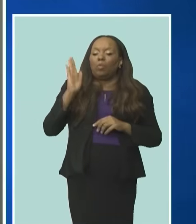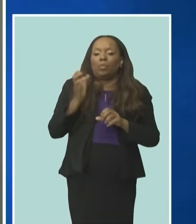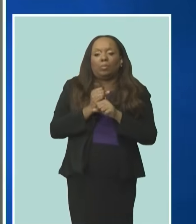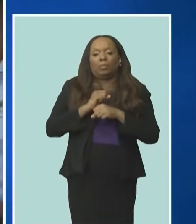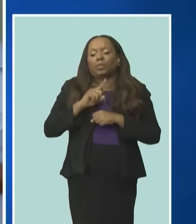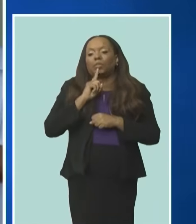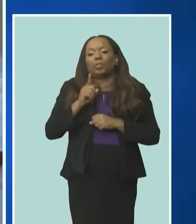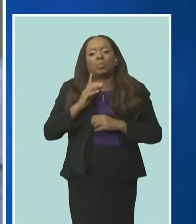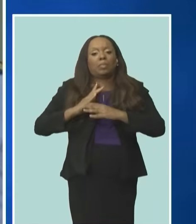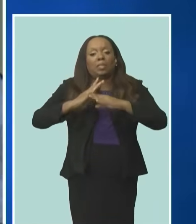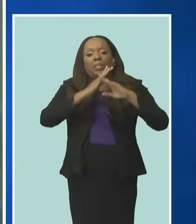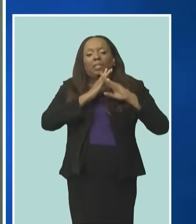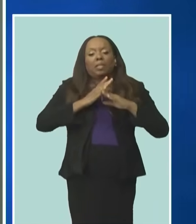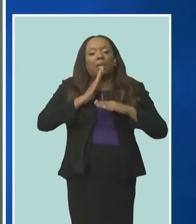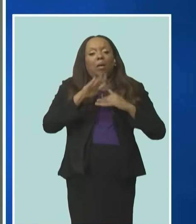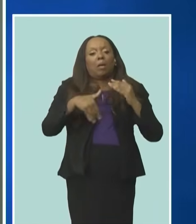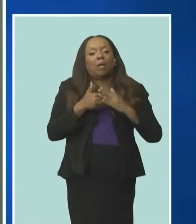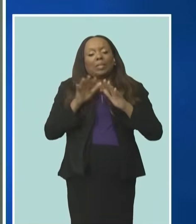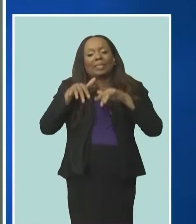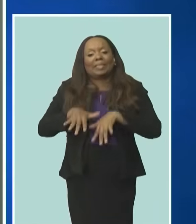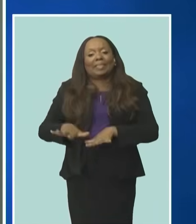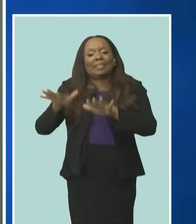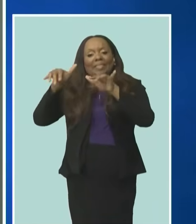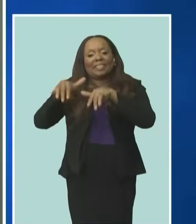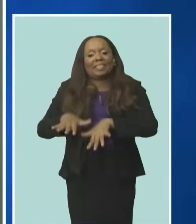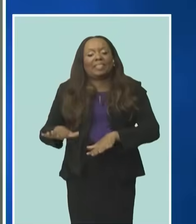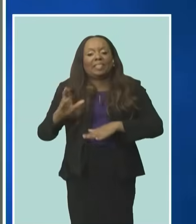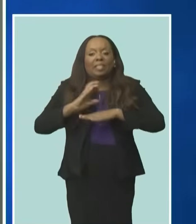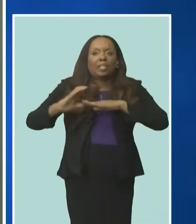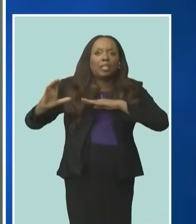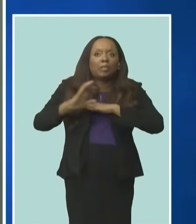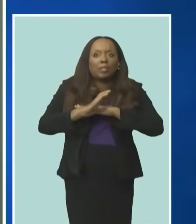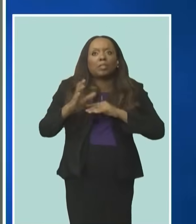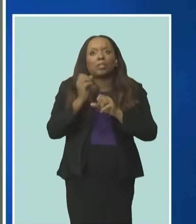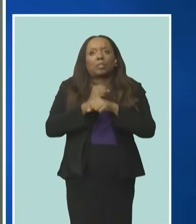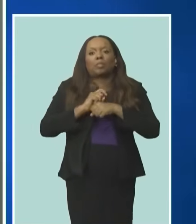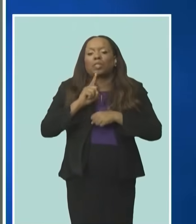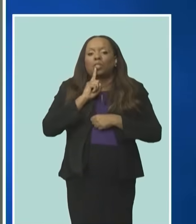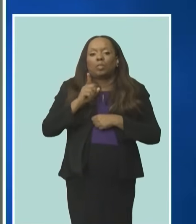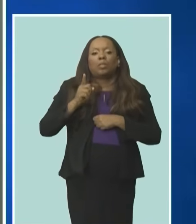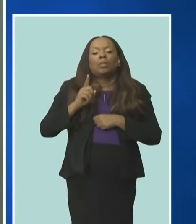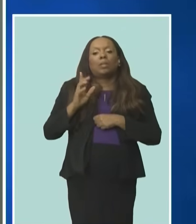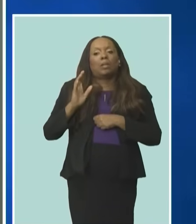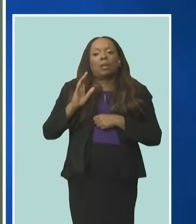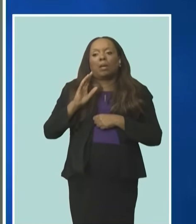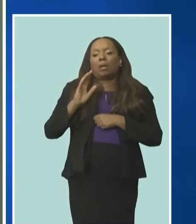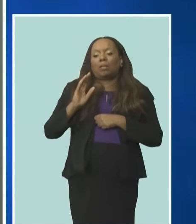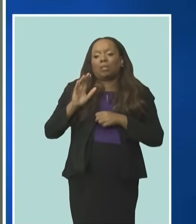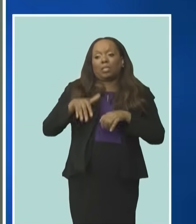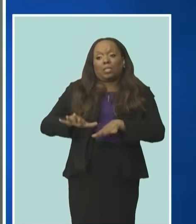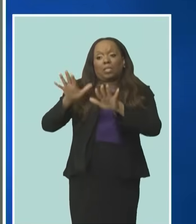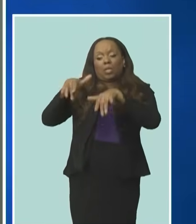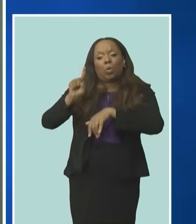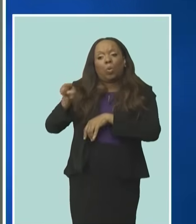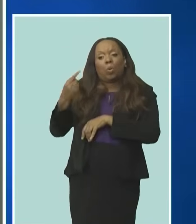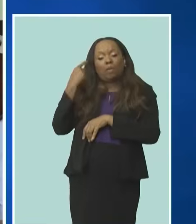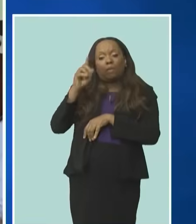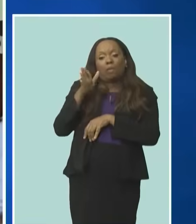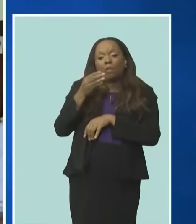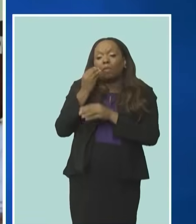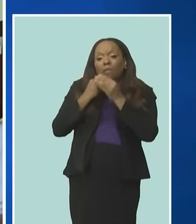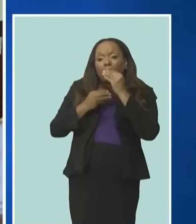fisheries enforcement throughout CARICOM, helping to ensure the region's oceans remain a source of food and income